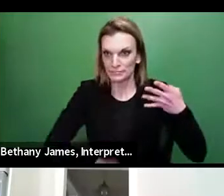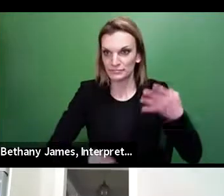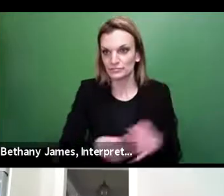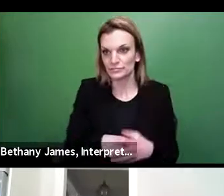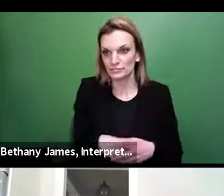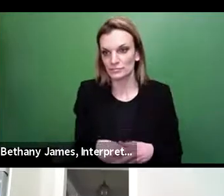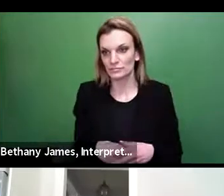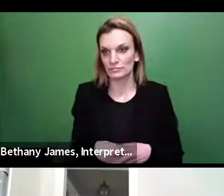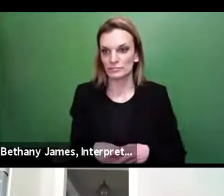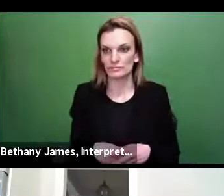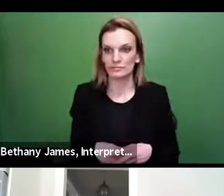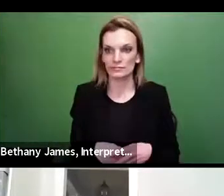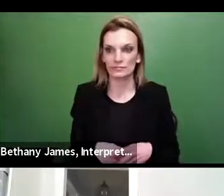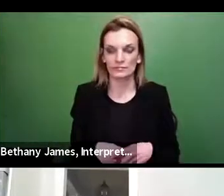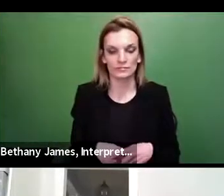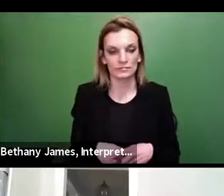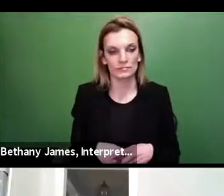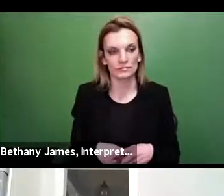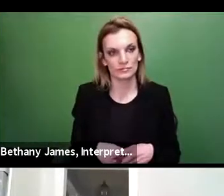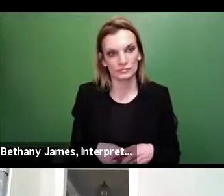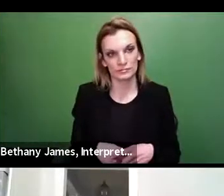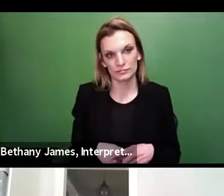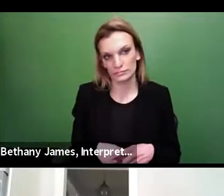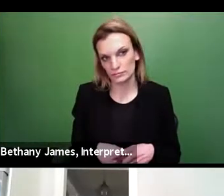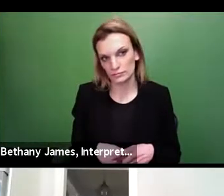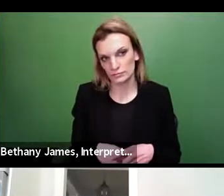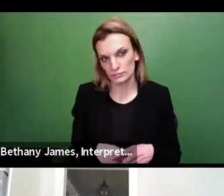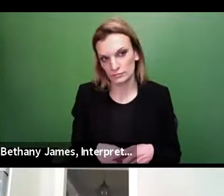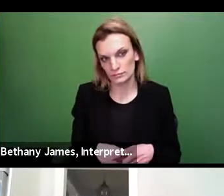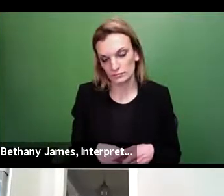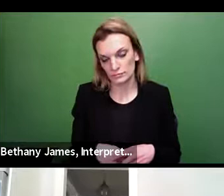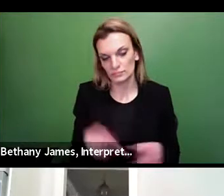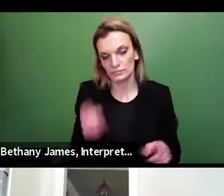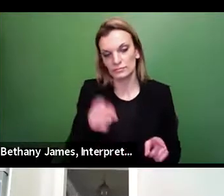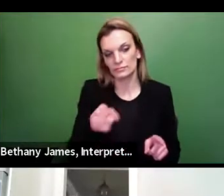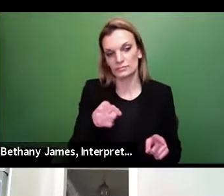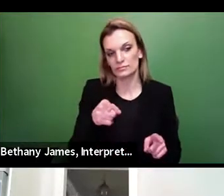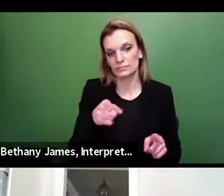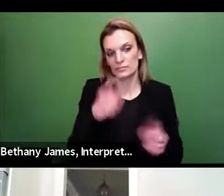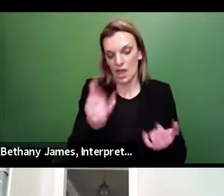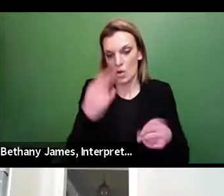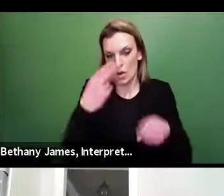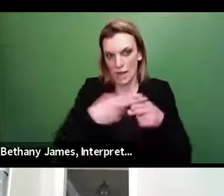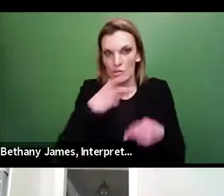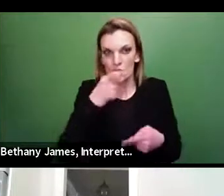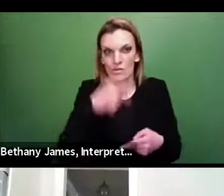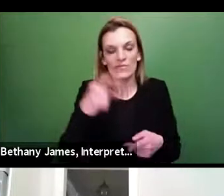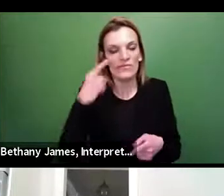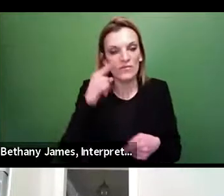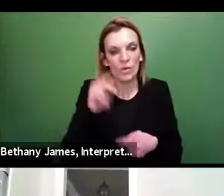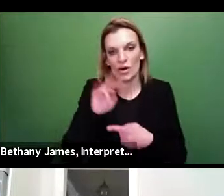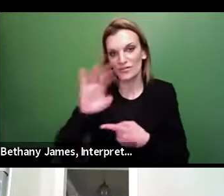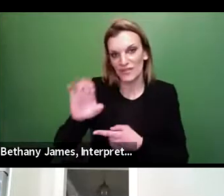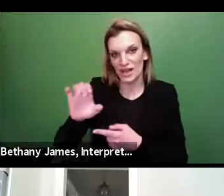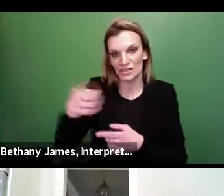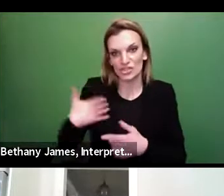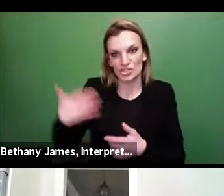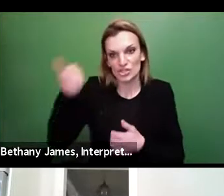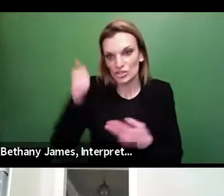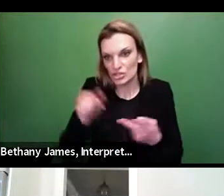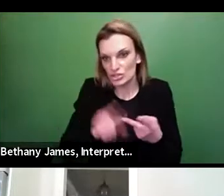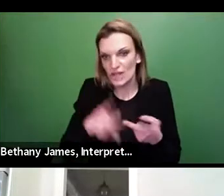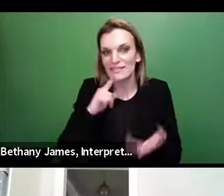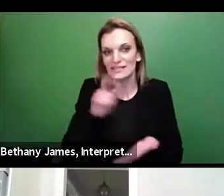the positions of commission chair, vice chair, and secretary for the year 2021? Thank